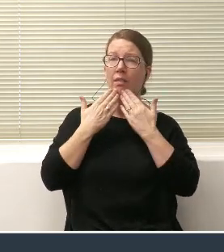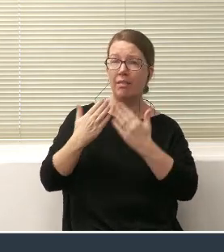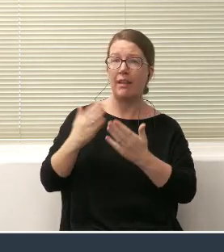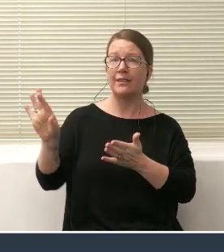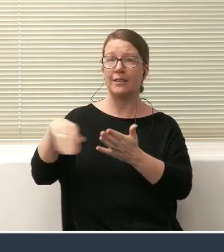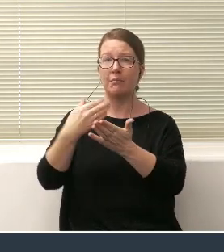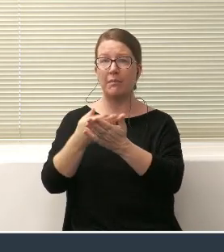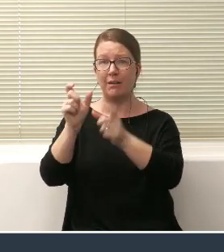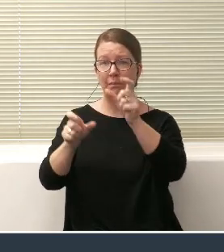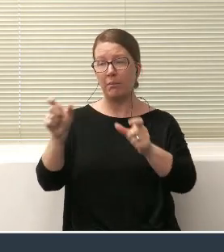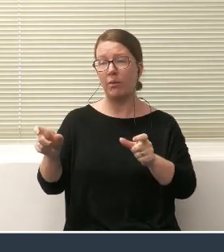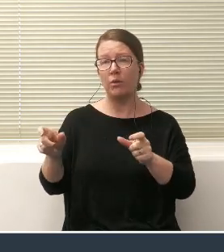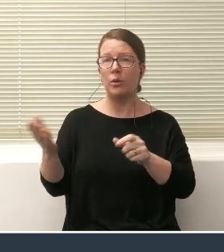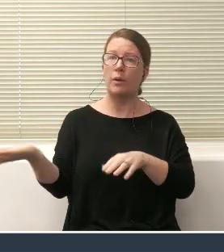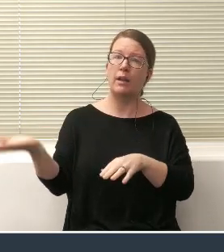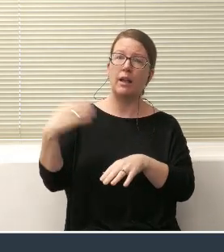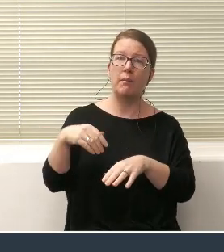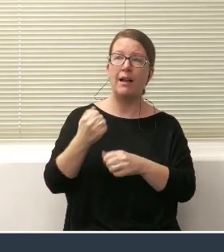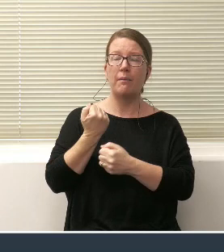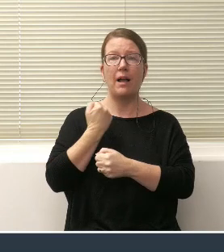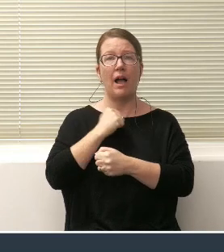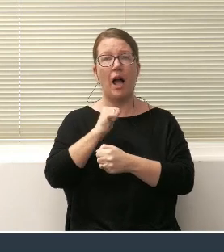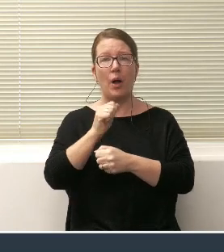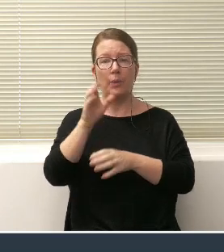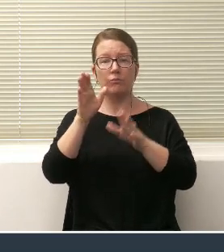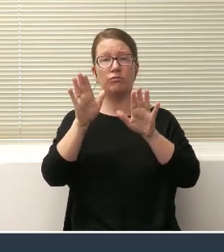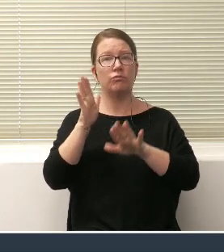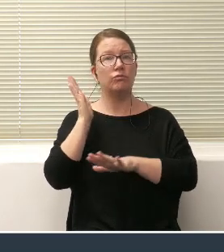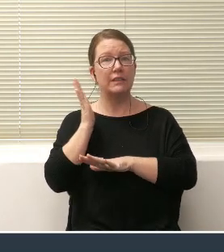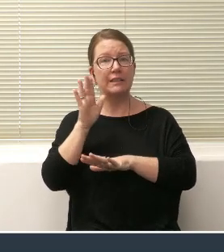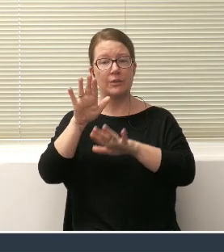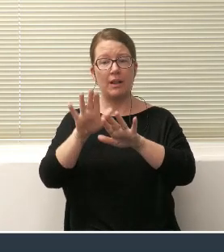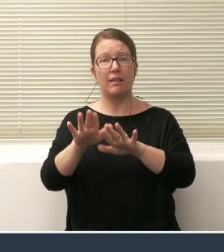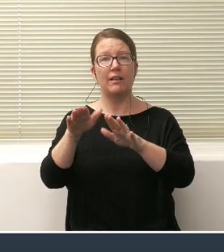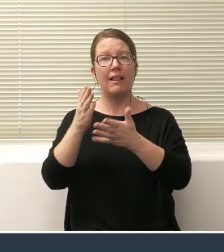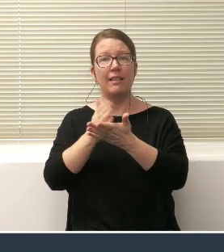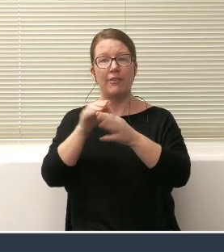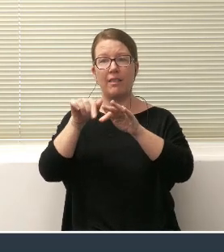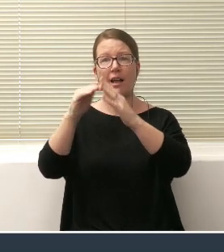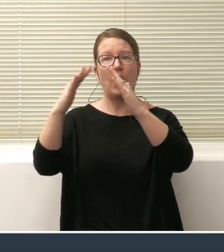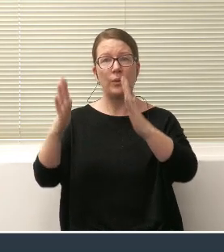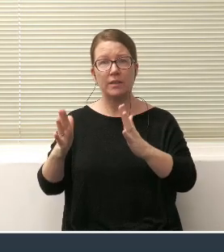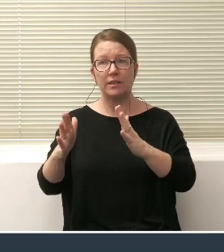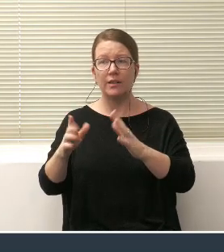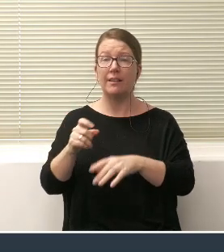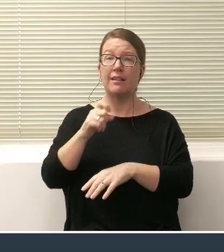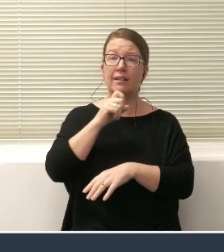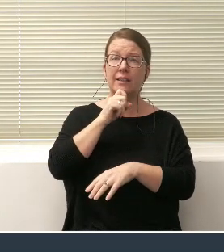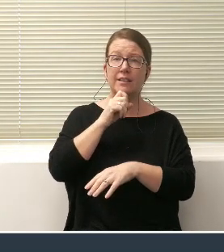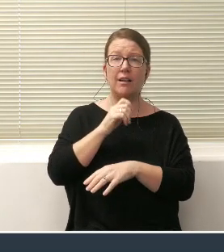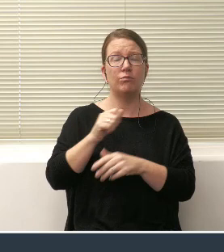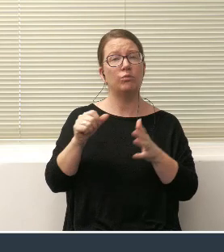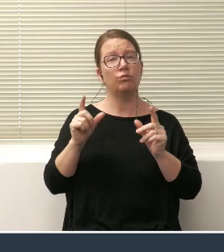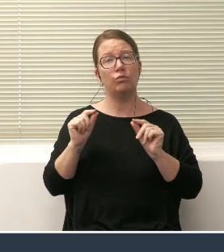table, and then also our residents that's living in our houses. The staff is really doing their best